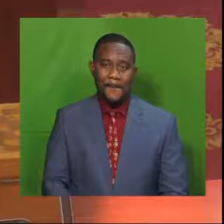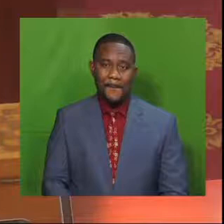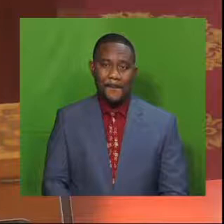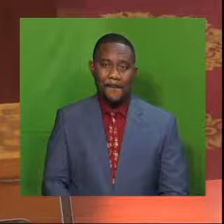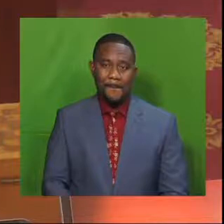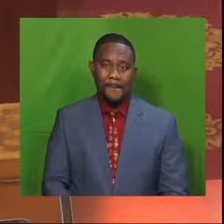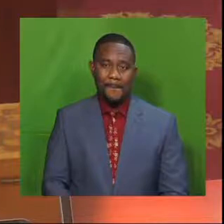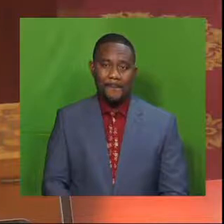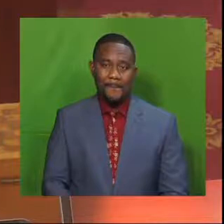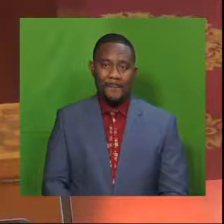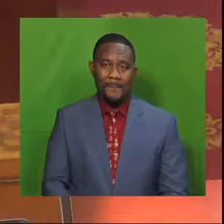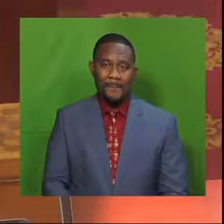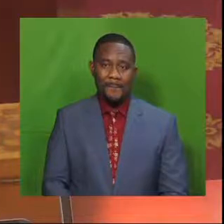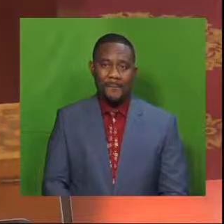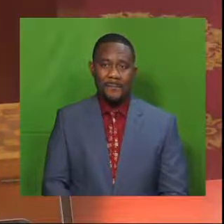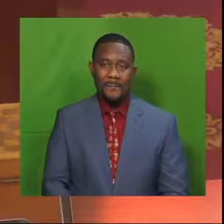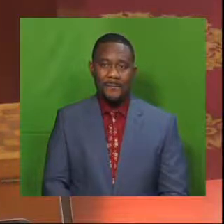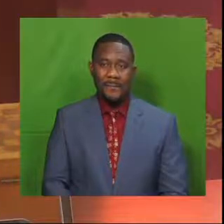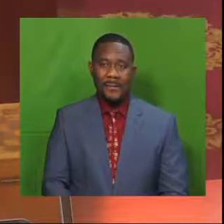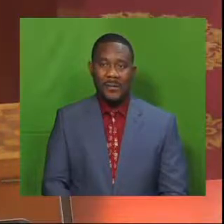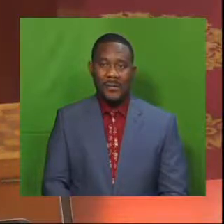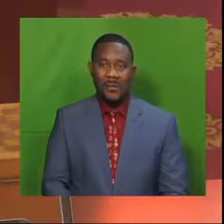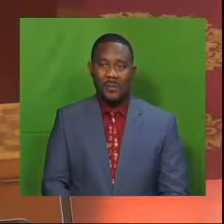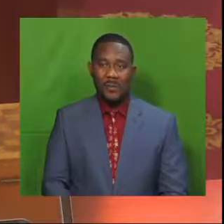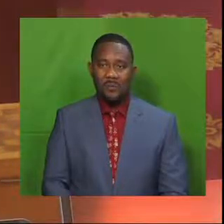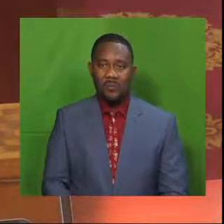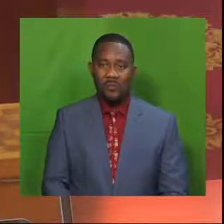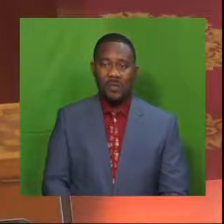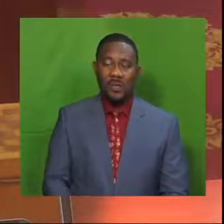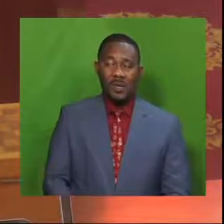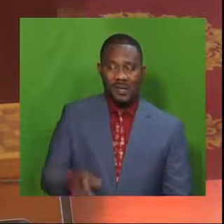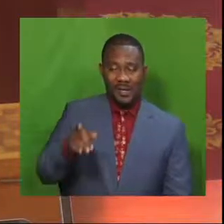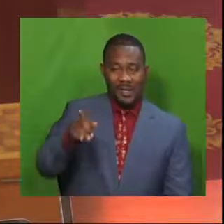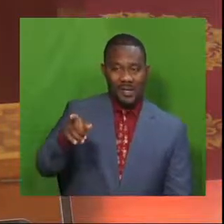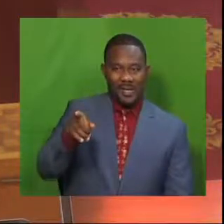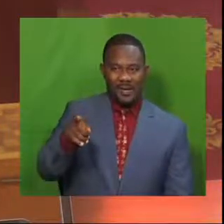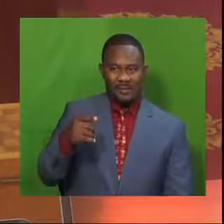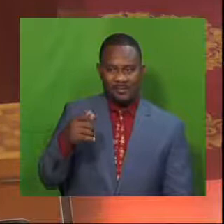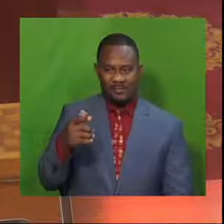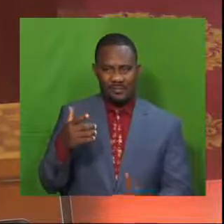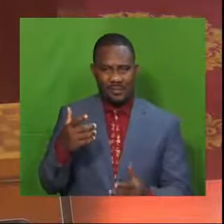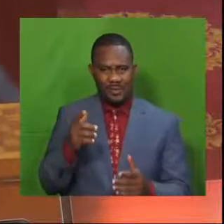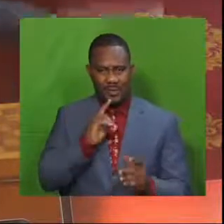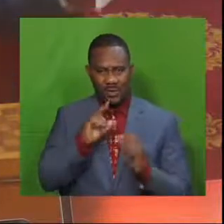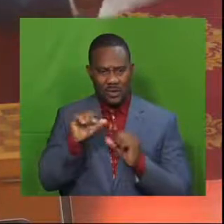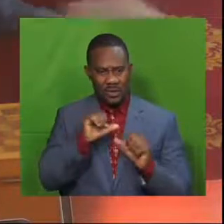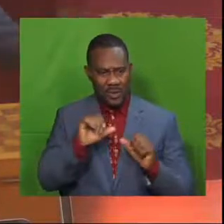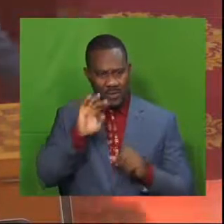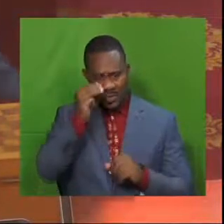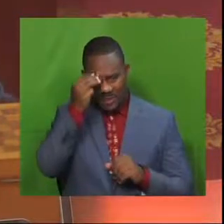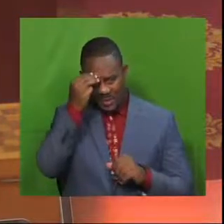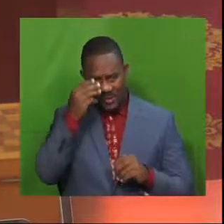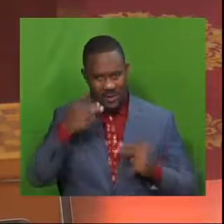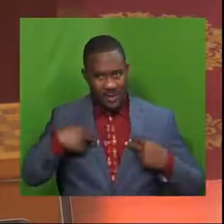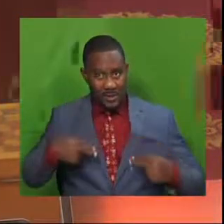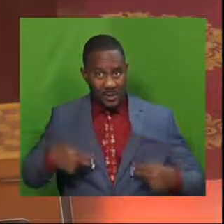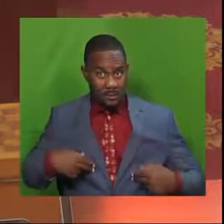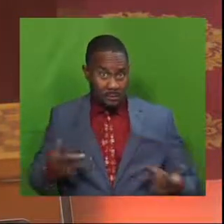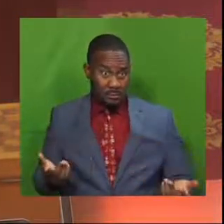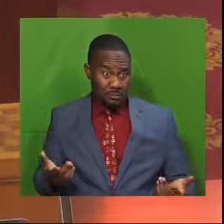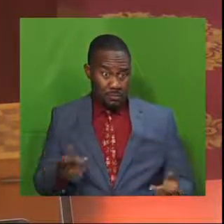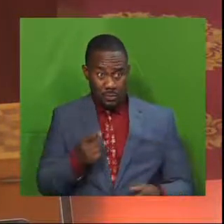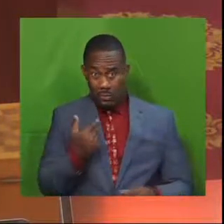talked about the Minister of Health. You have various tools at your